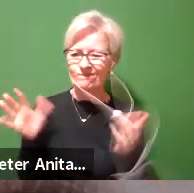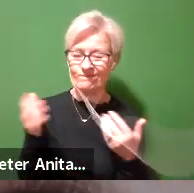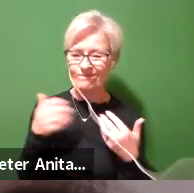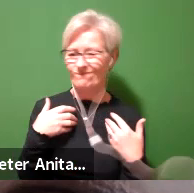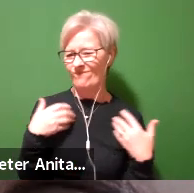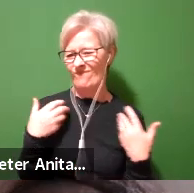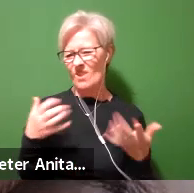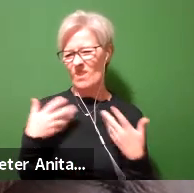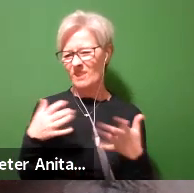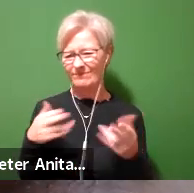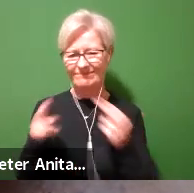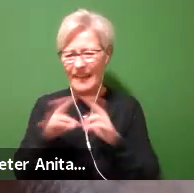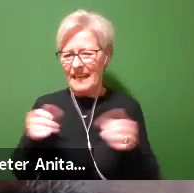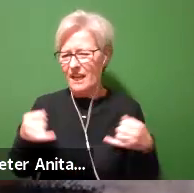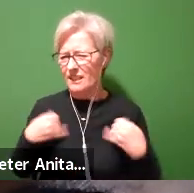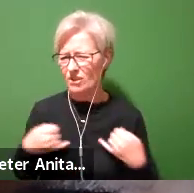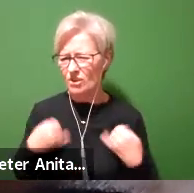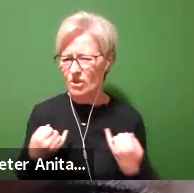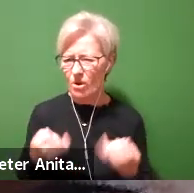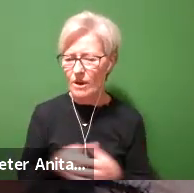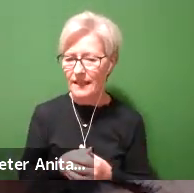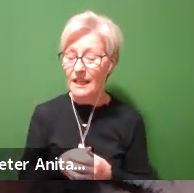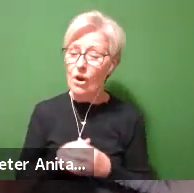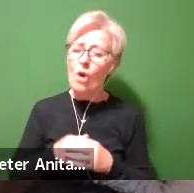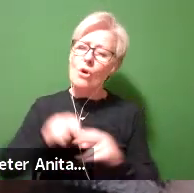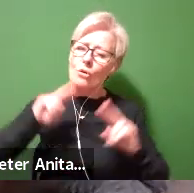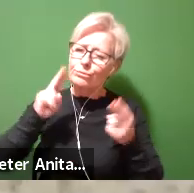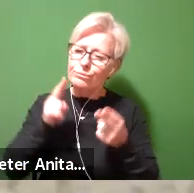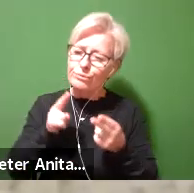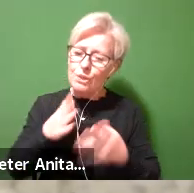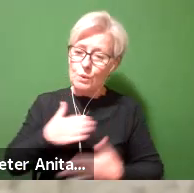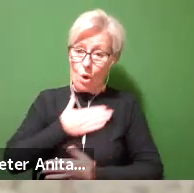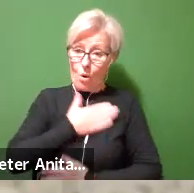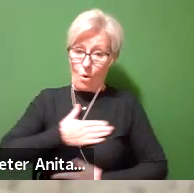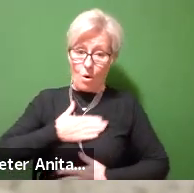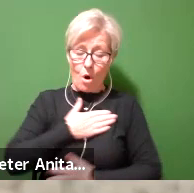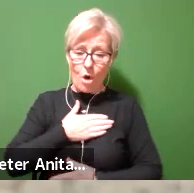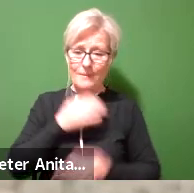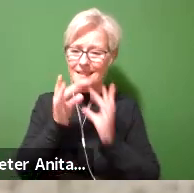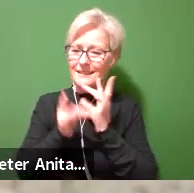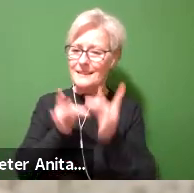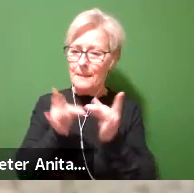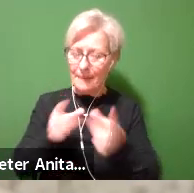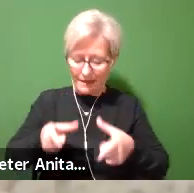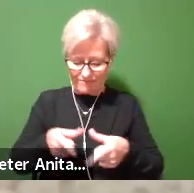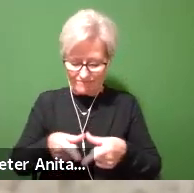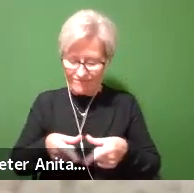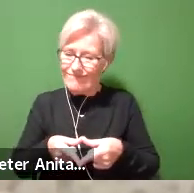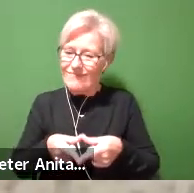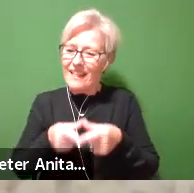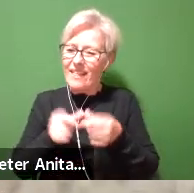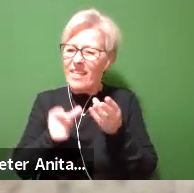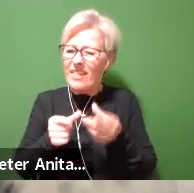much. Reducing hormone levels during this time may cause vaginal tissues to become thinner or drier, which may